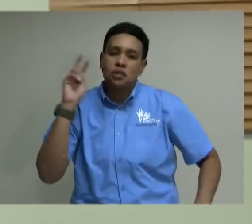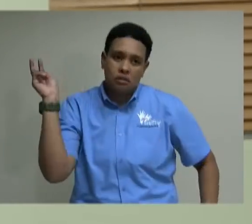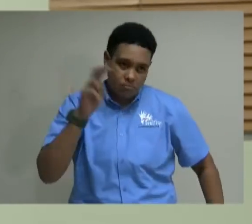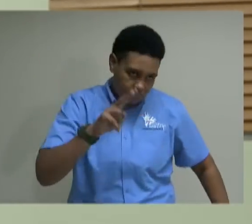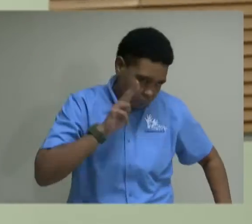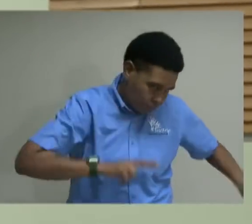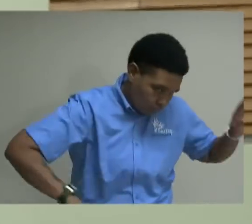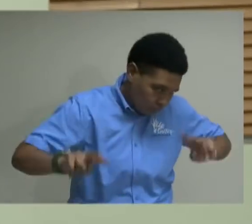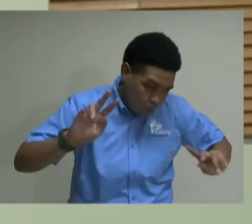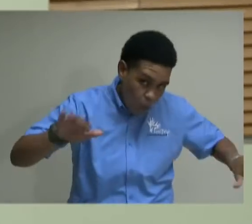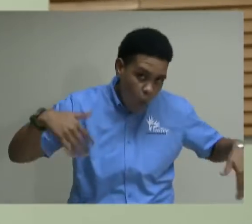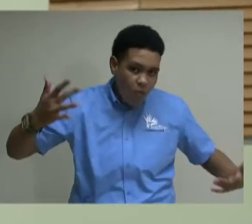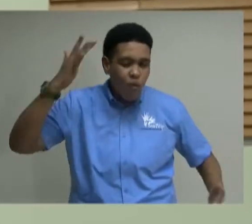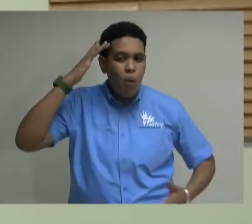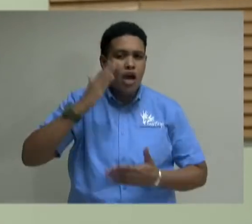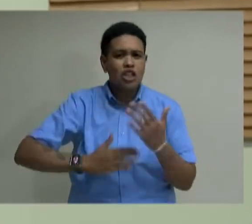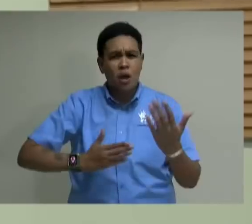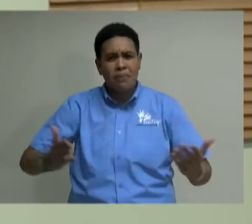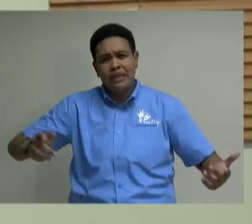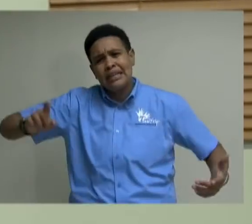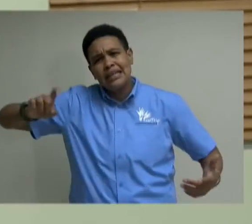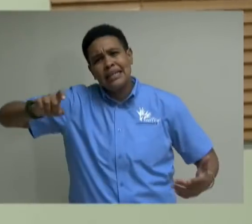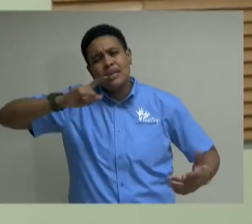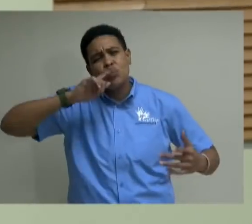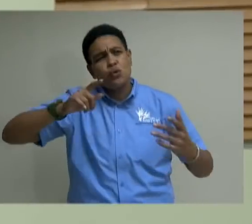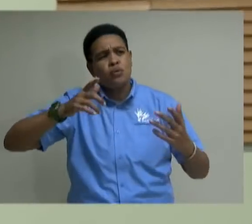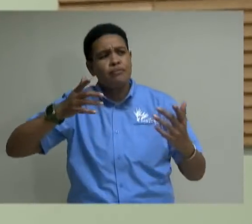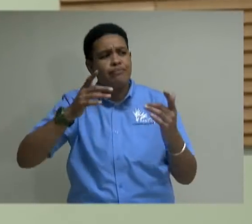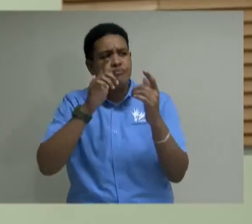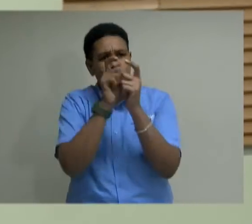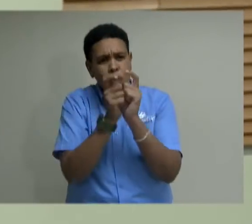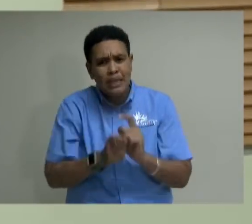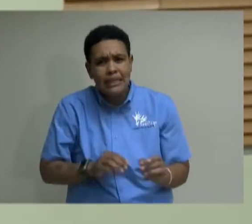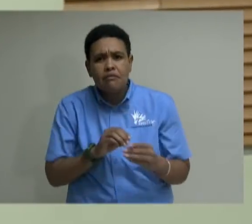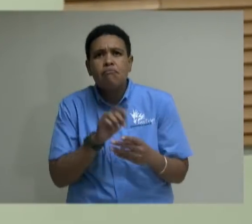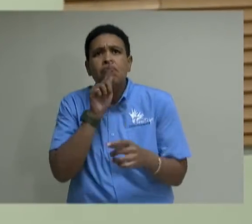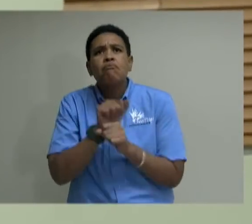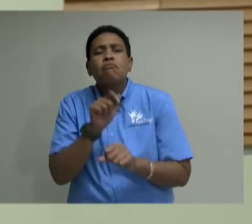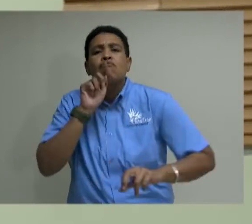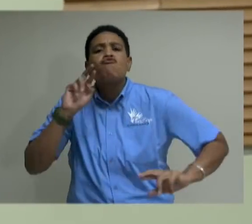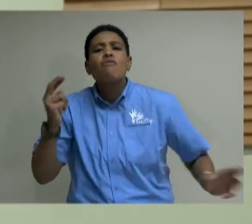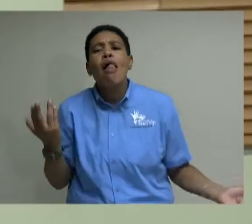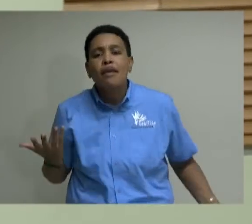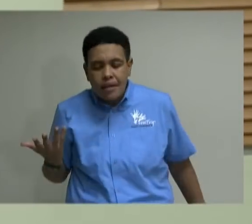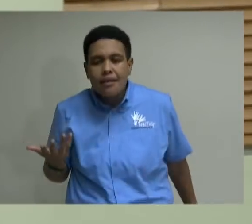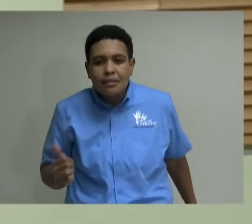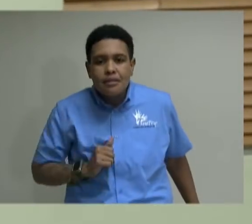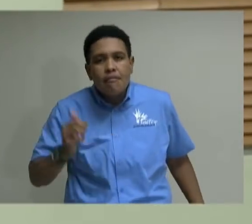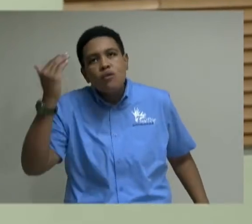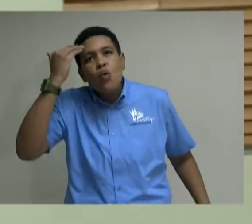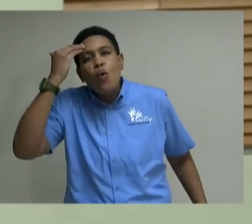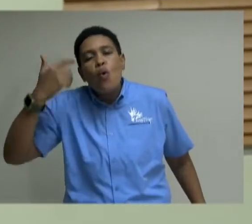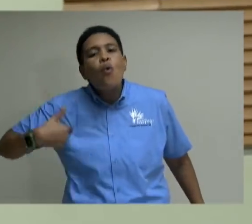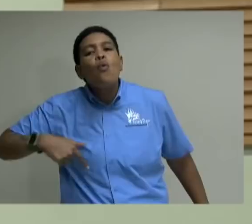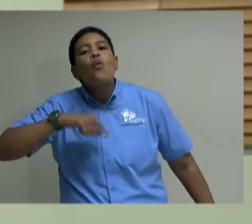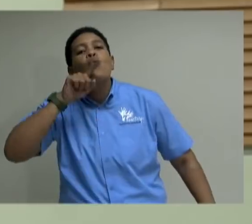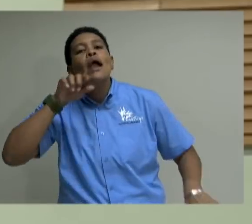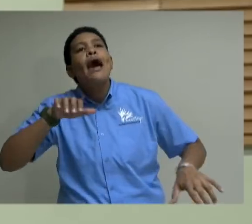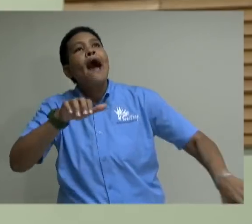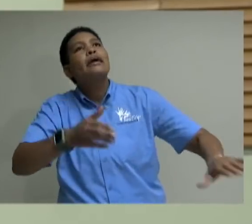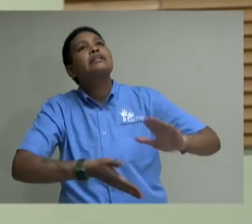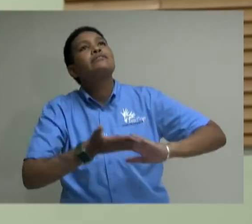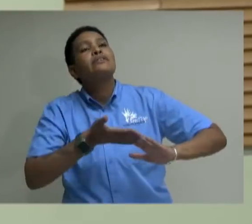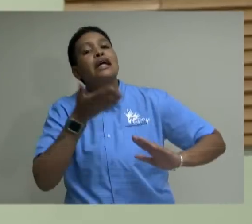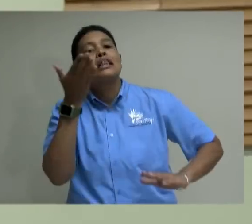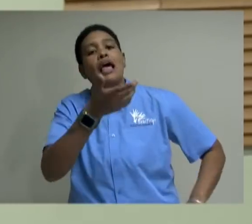revisits because there are some things that need to be tweaked in order to make it ready. So I know that we're active out there